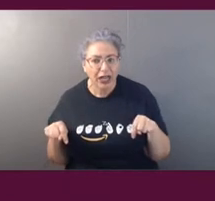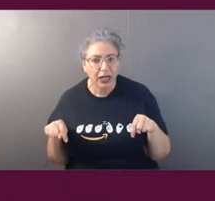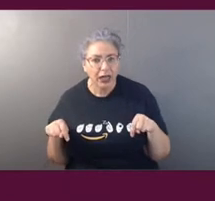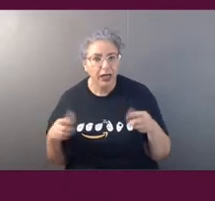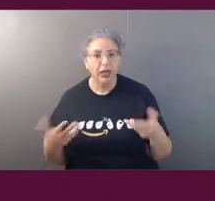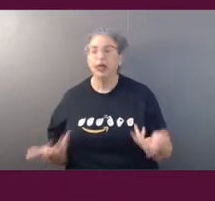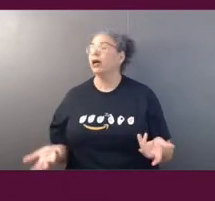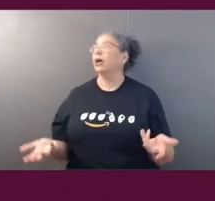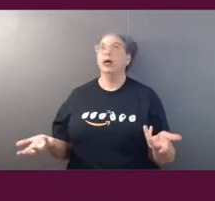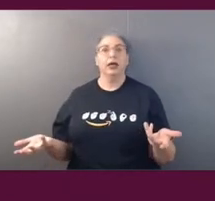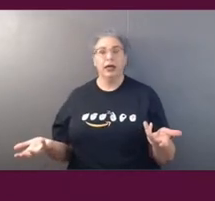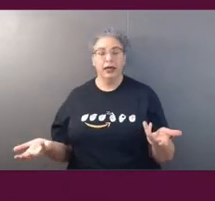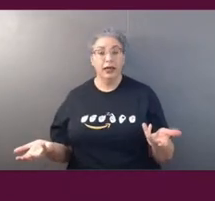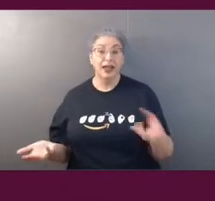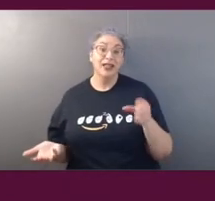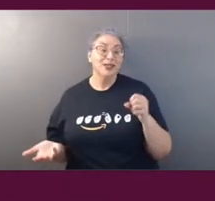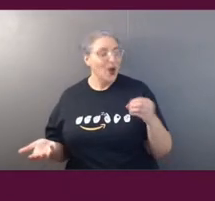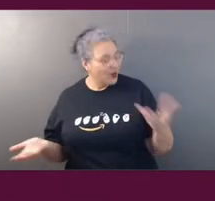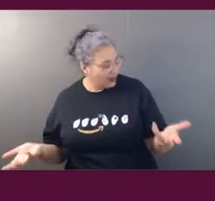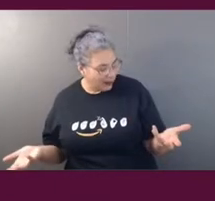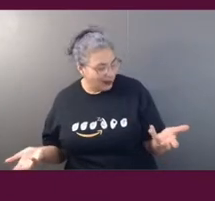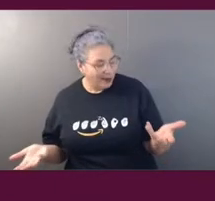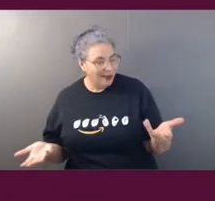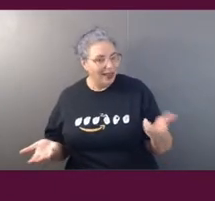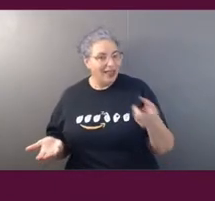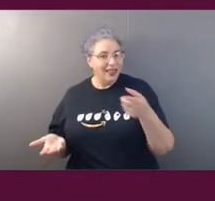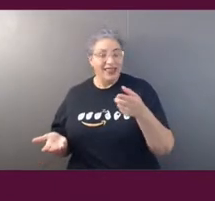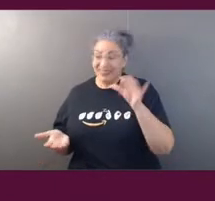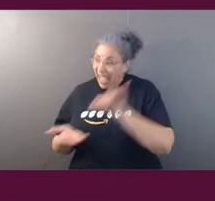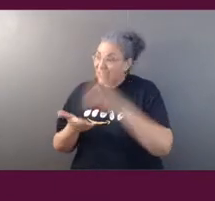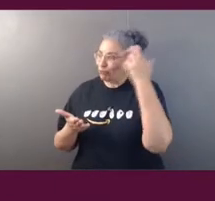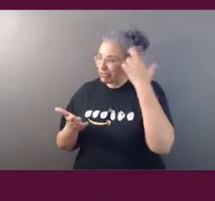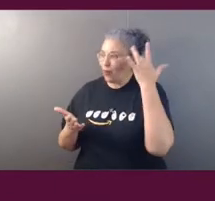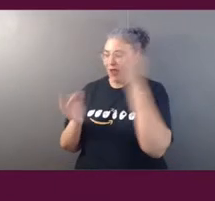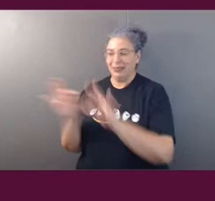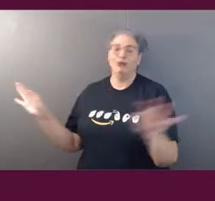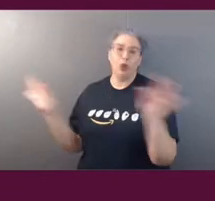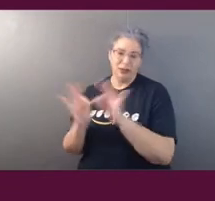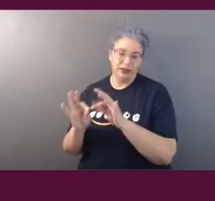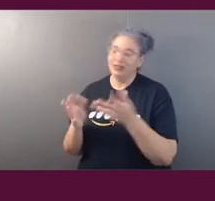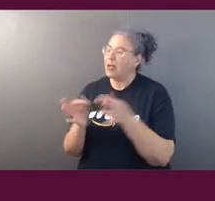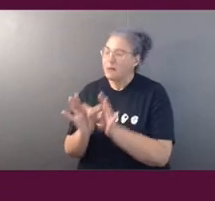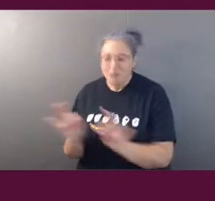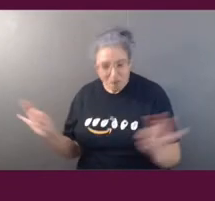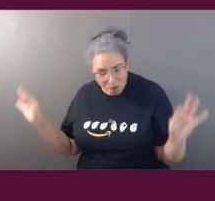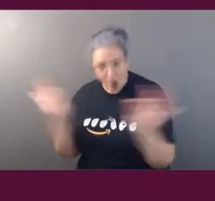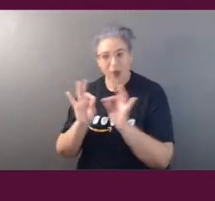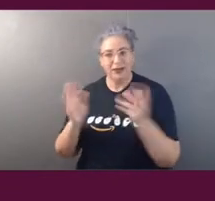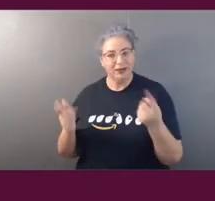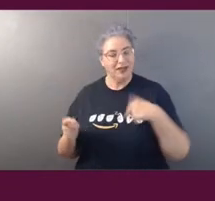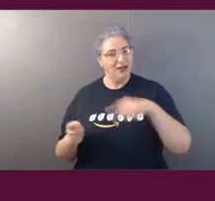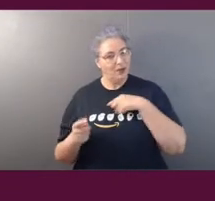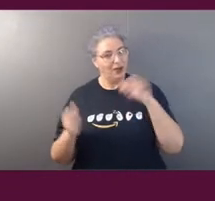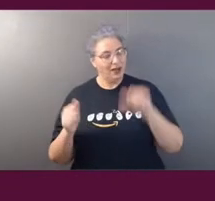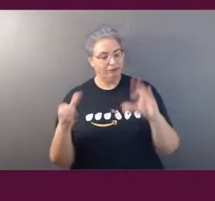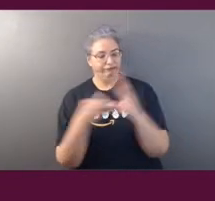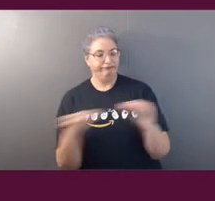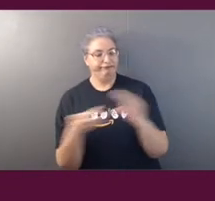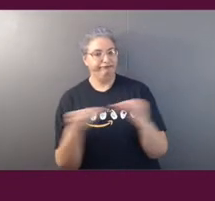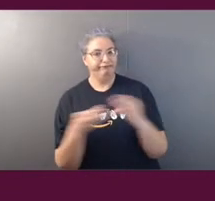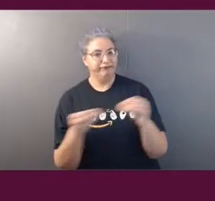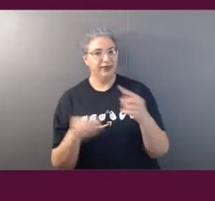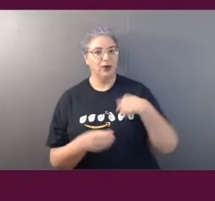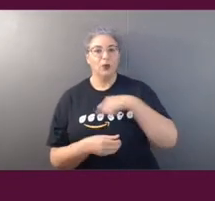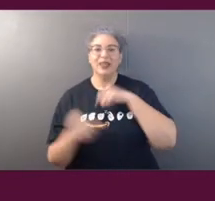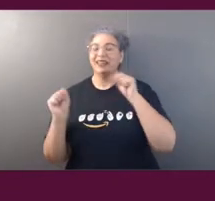according to my state, right? So this is why it's so important. It's so important that